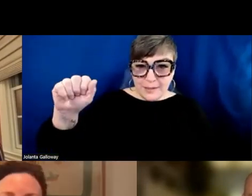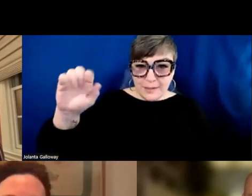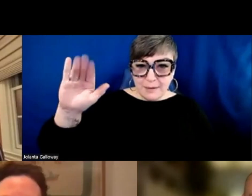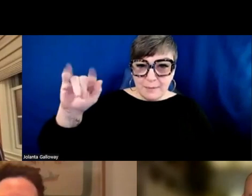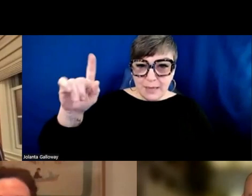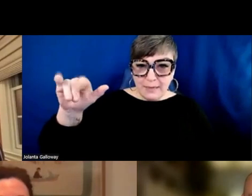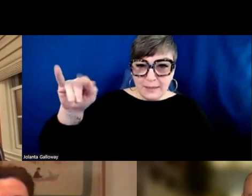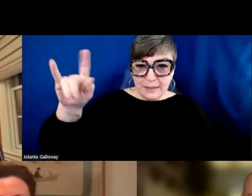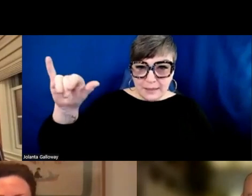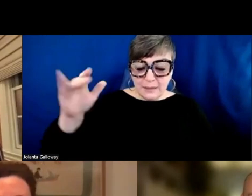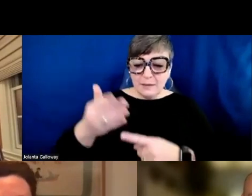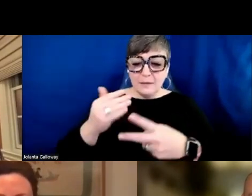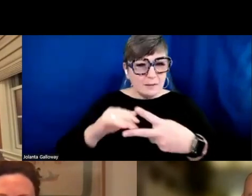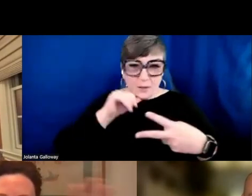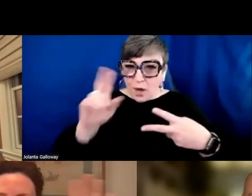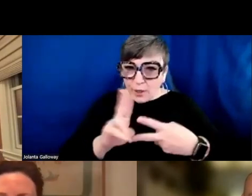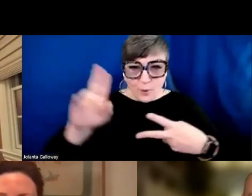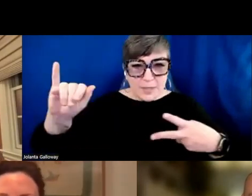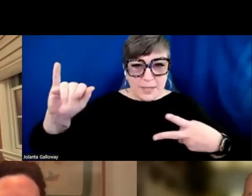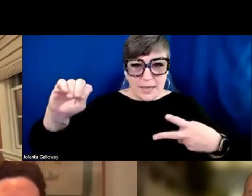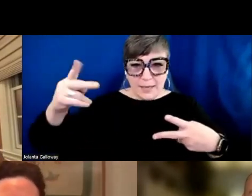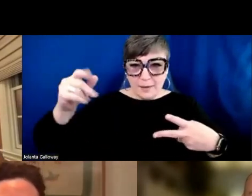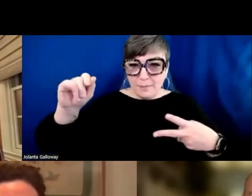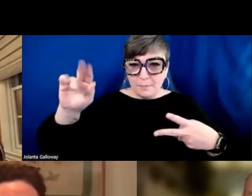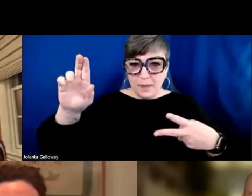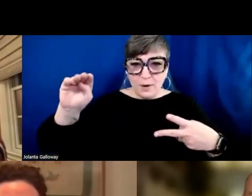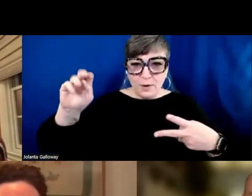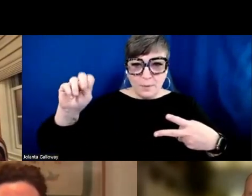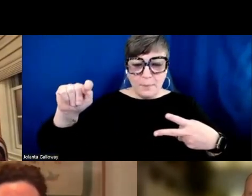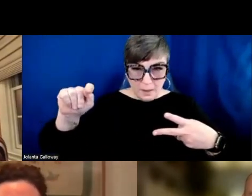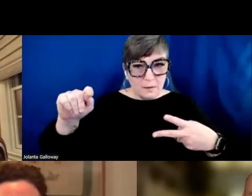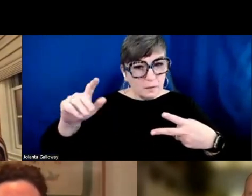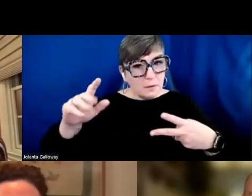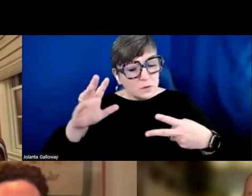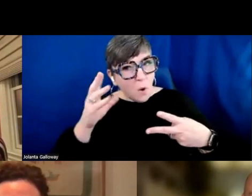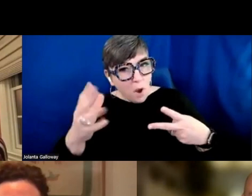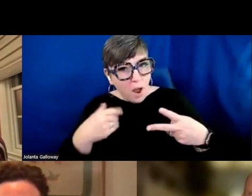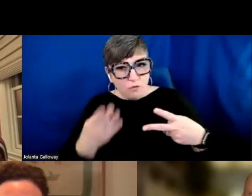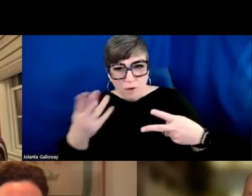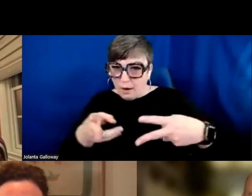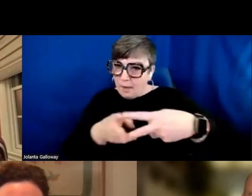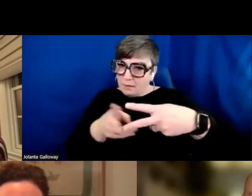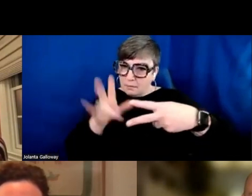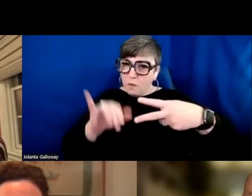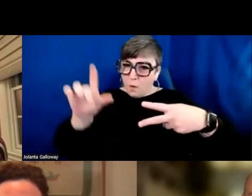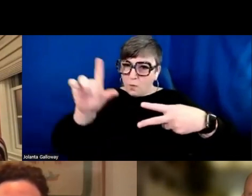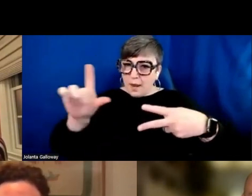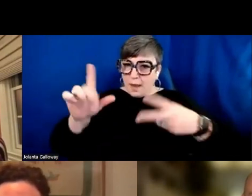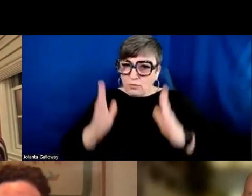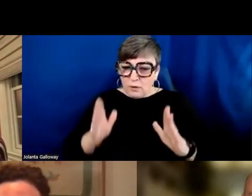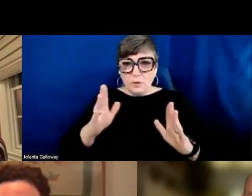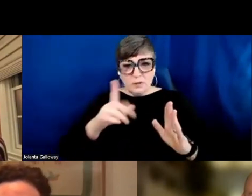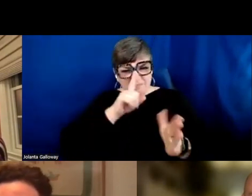Um, and I really, I just recommend their work to think about all the pitfalls of, of librarianship, um, and, and those terms as well.